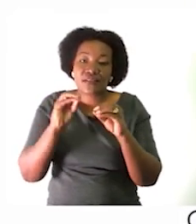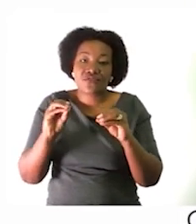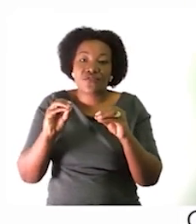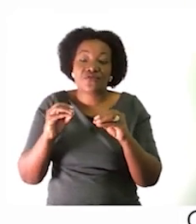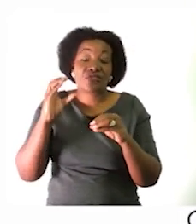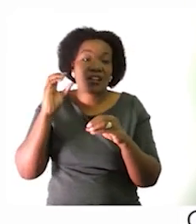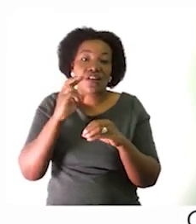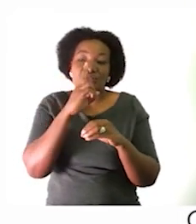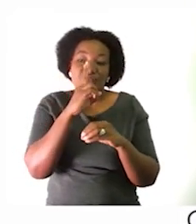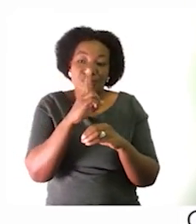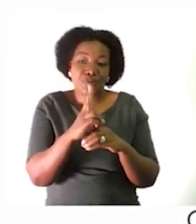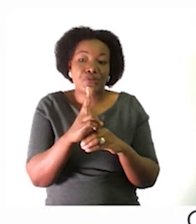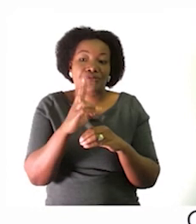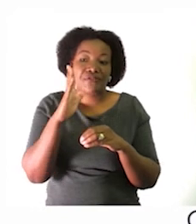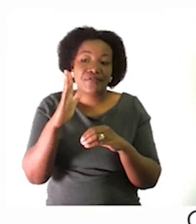have